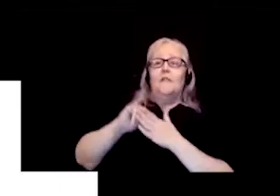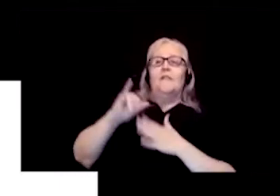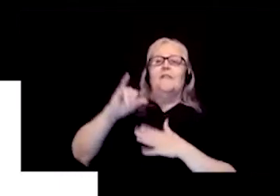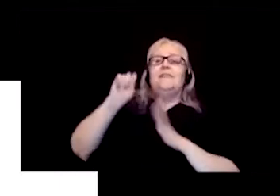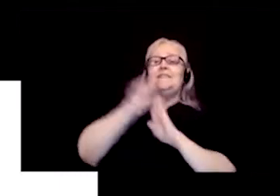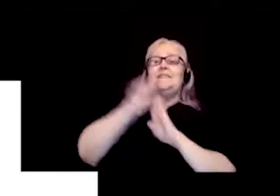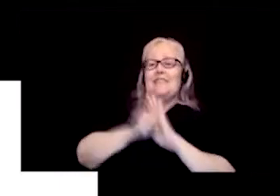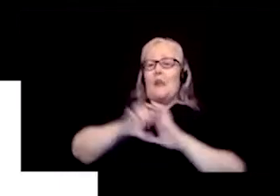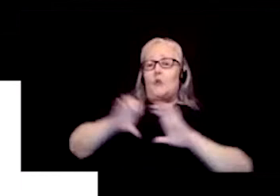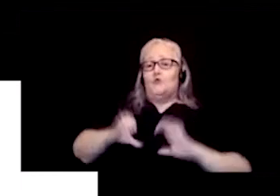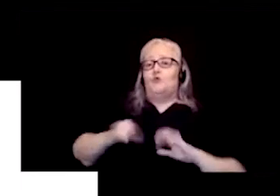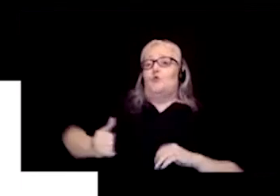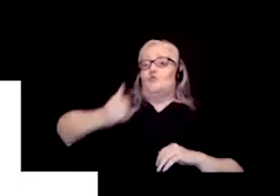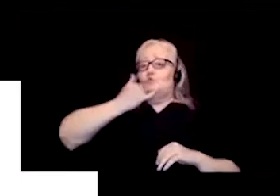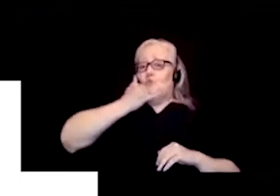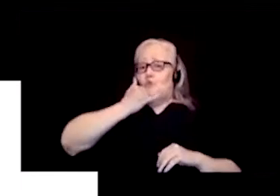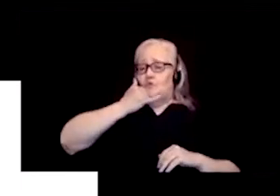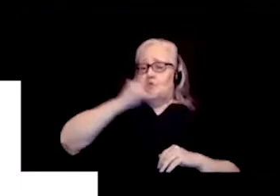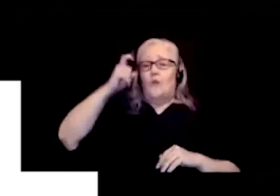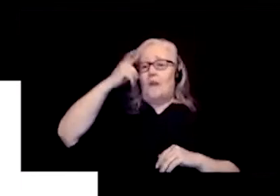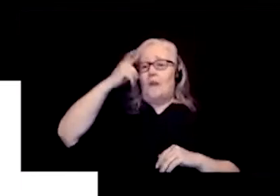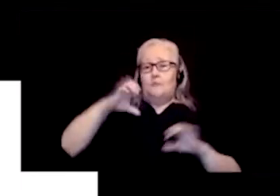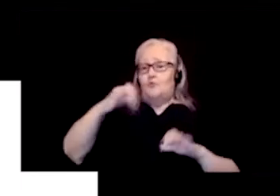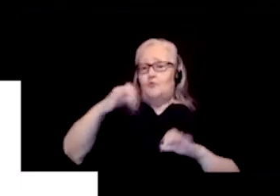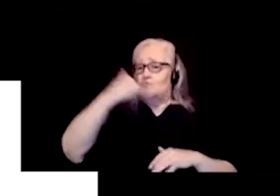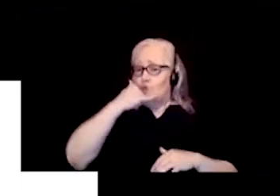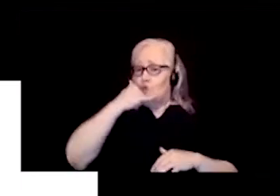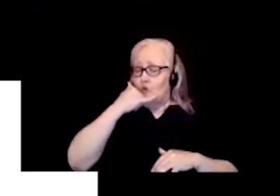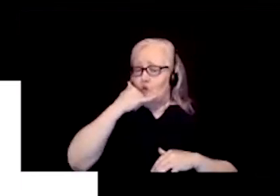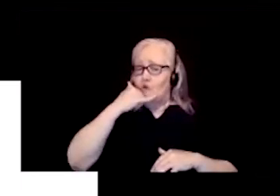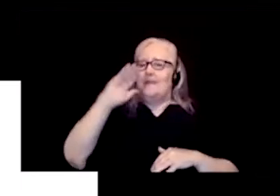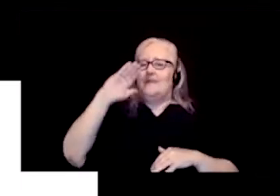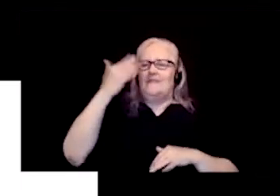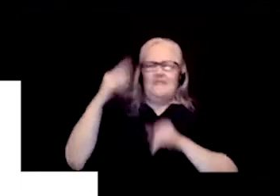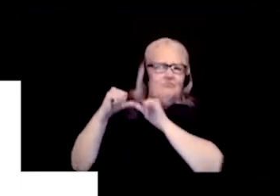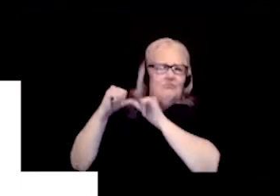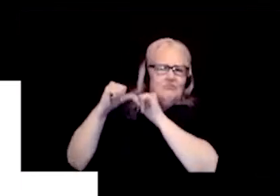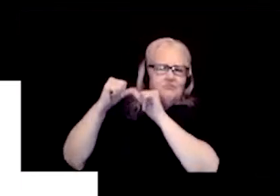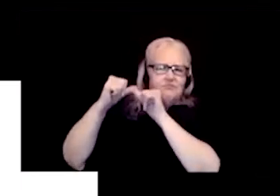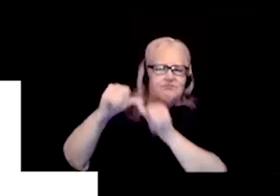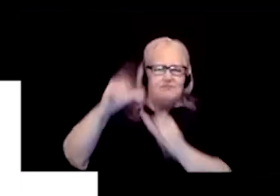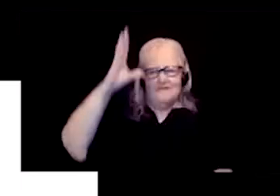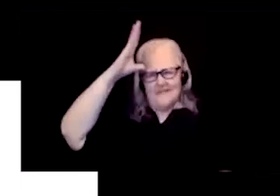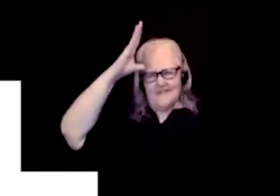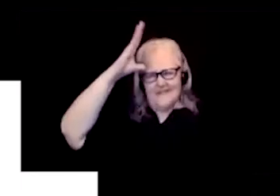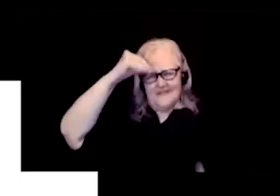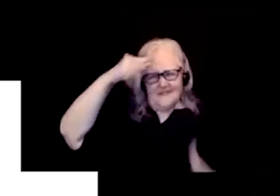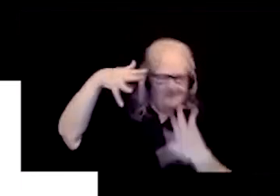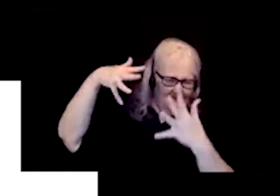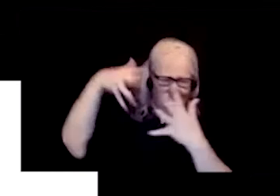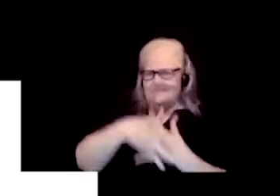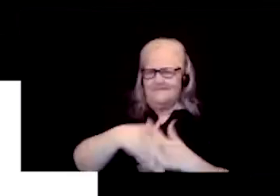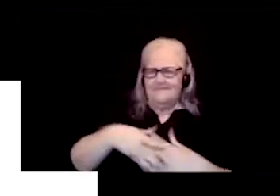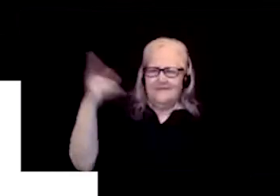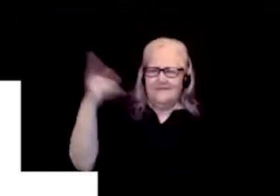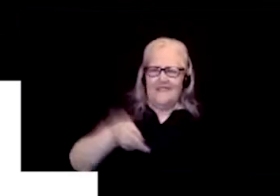its name are a stubborn fact of history. And stubborn facts of history linger and